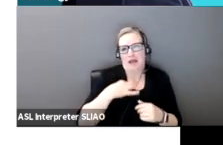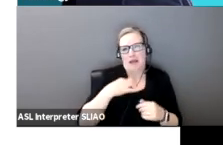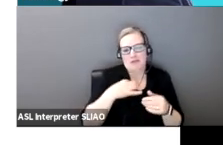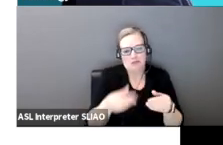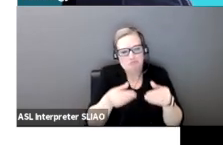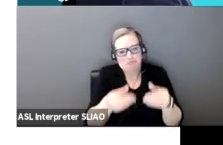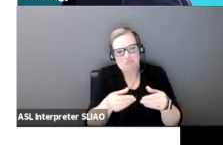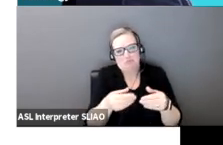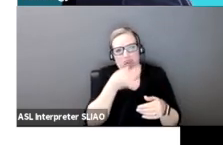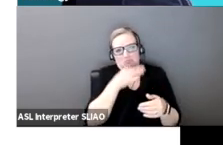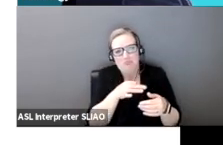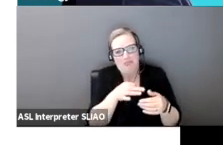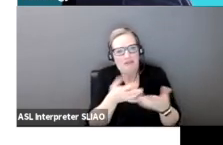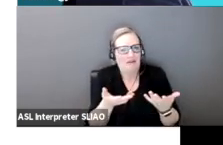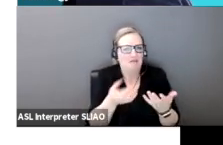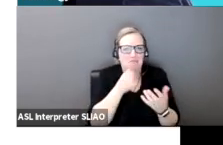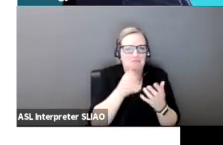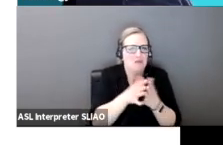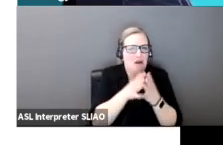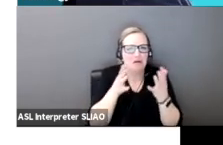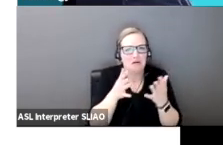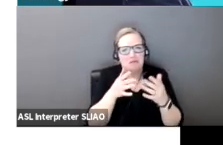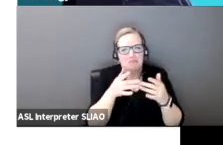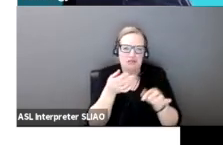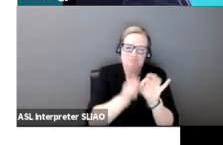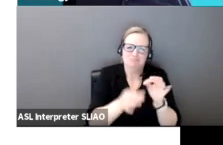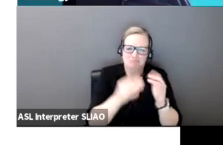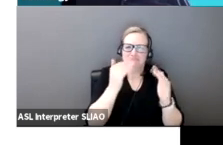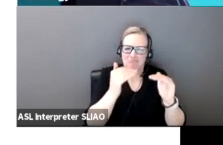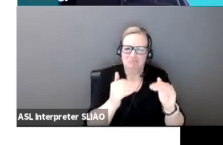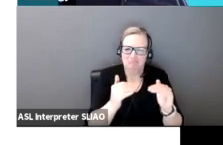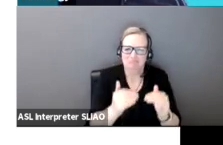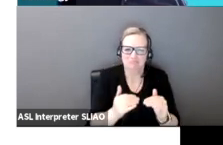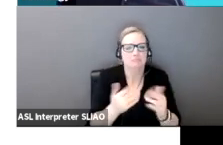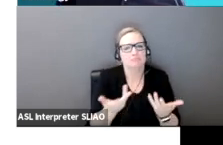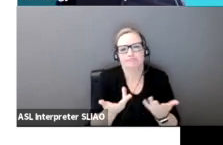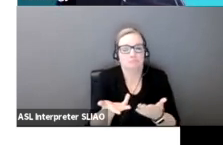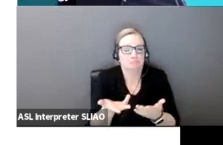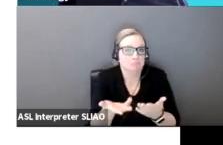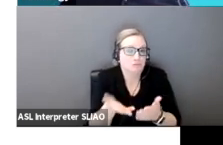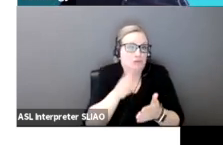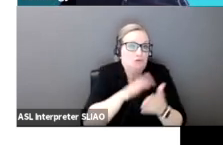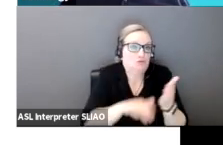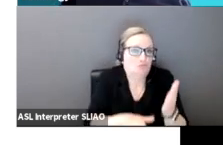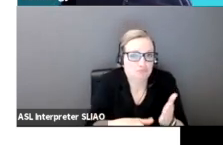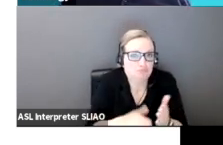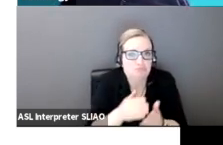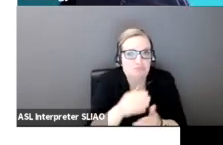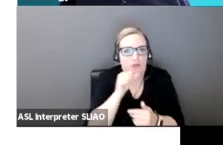And the actual patent office filing fee currently for a micro entity, which